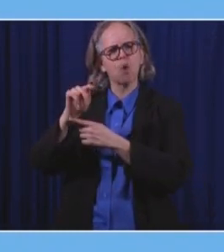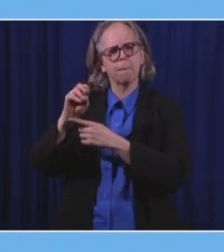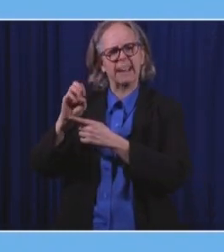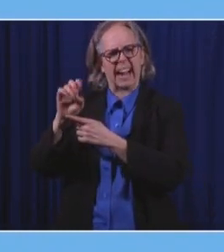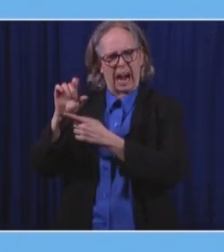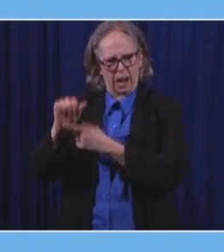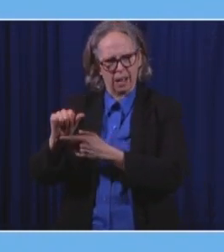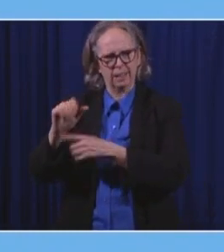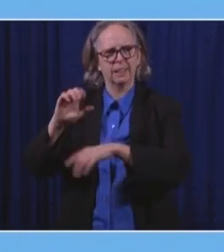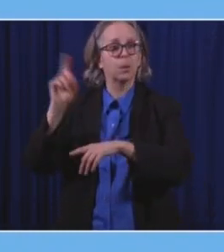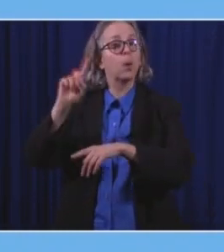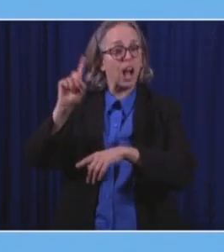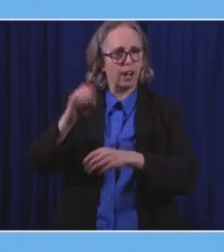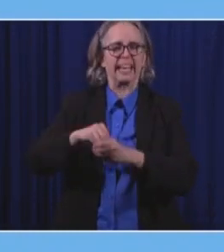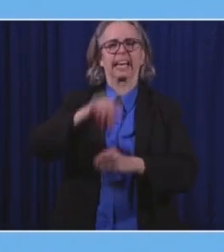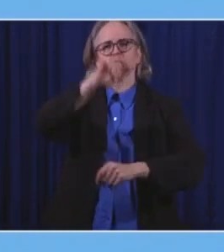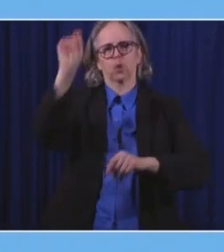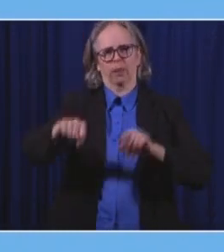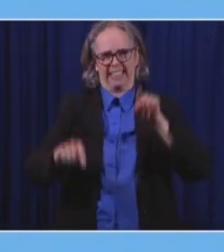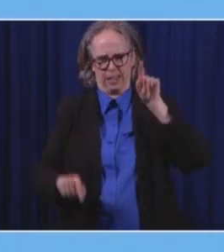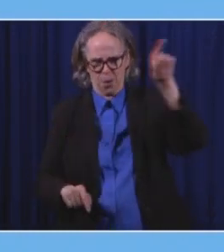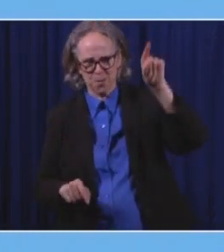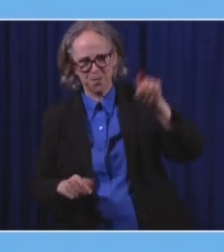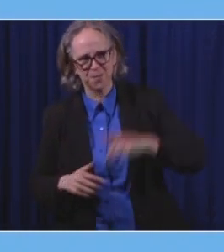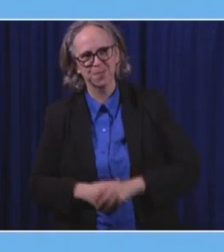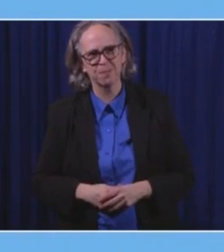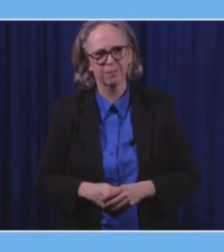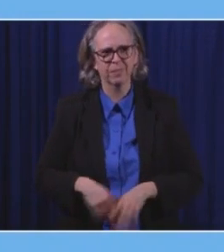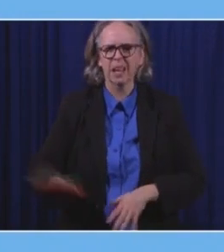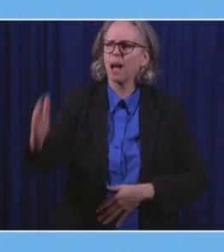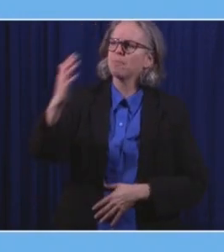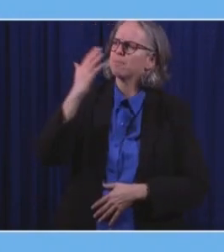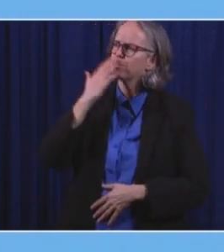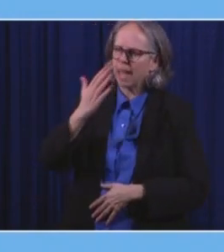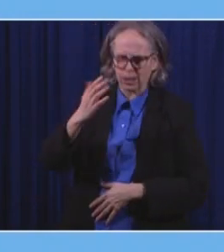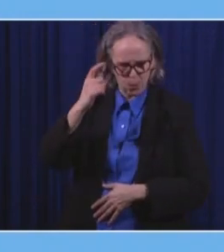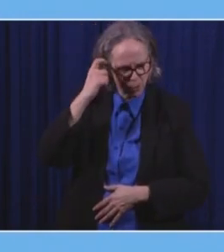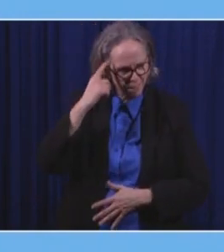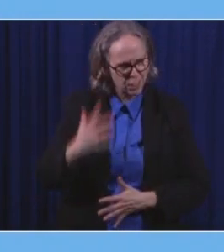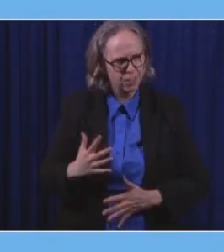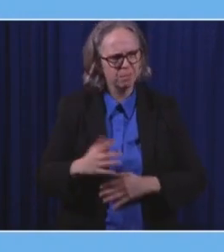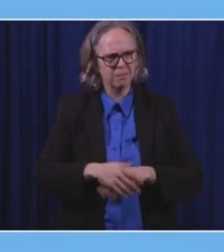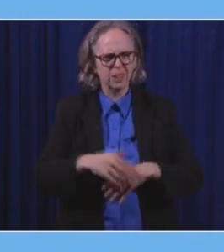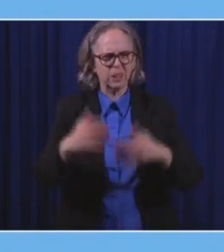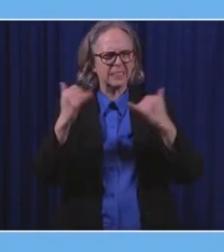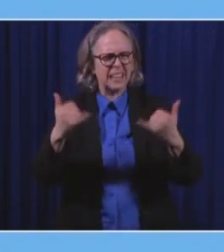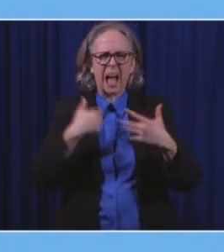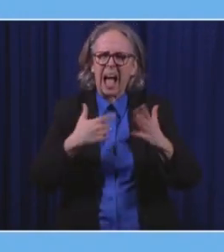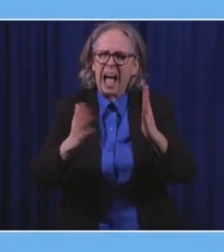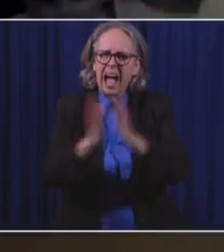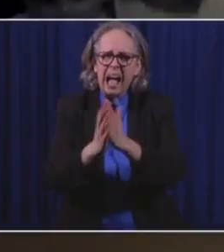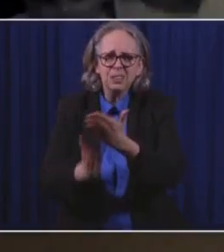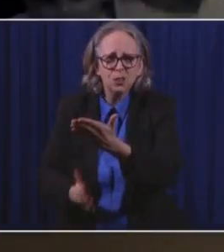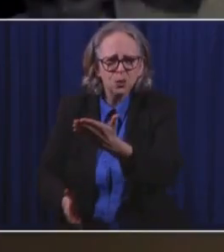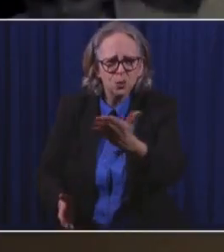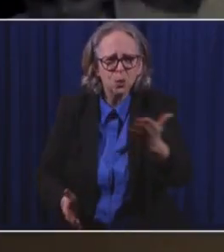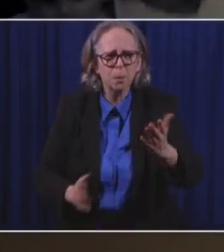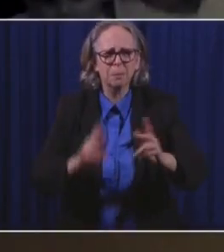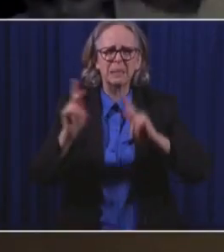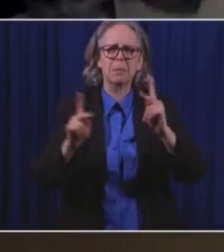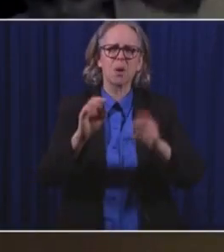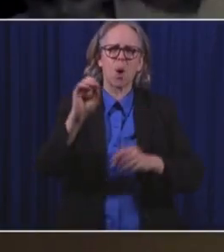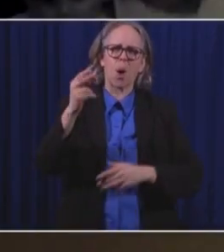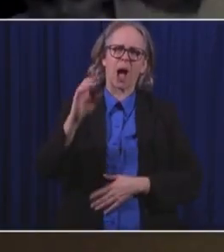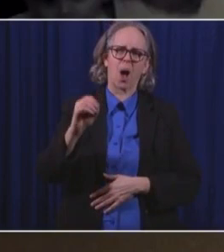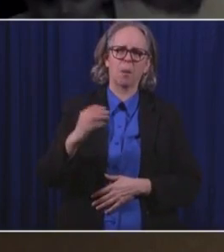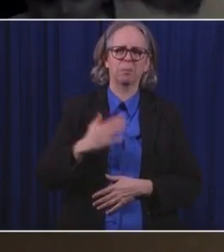Doctor? Thank you very much, Governor. Today I want to appeal to Ohioans when it comes to mass gatherings. Unfortunately,